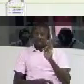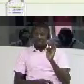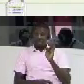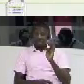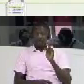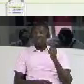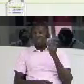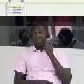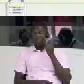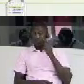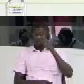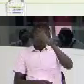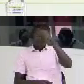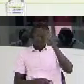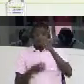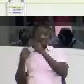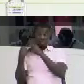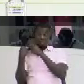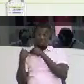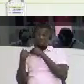to Friday.